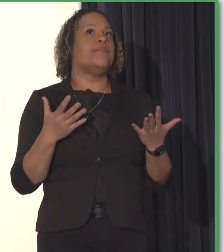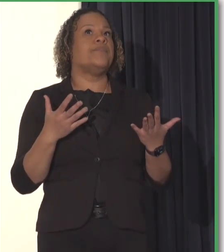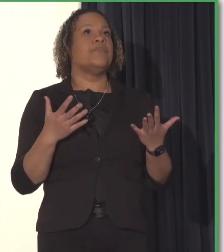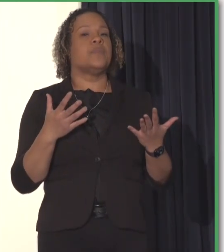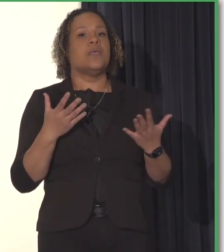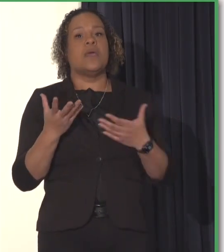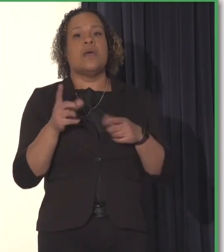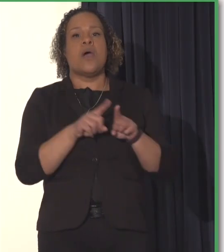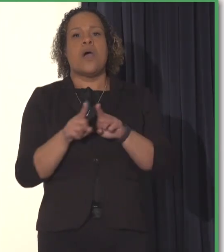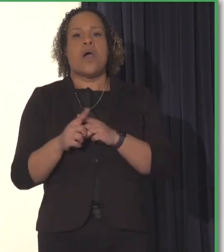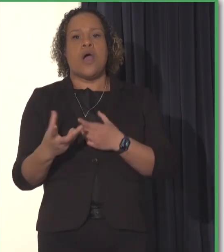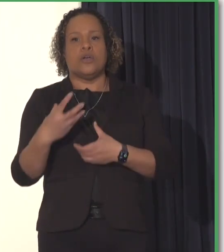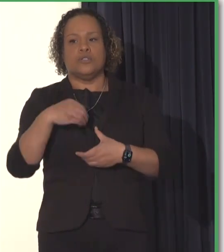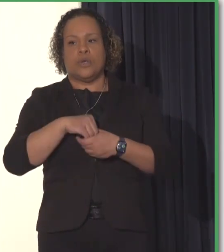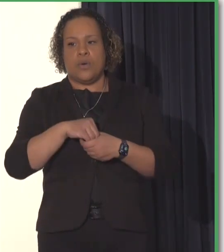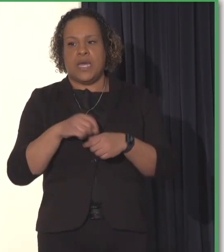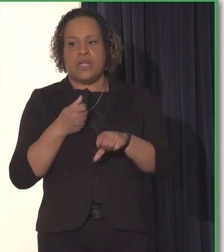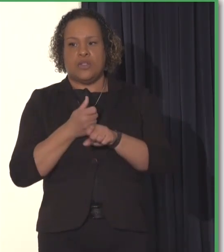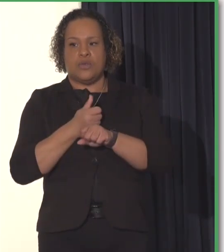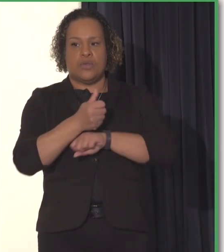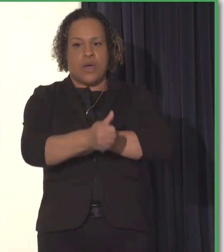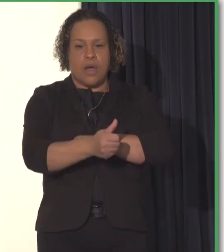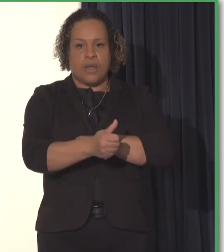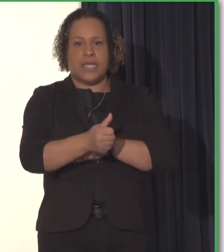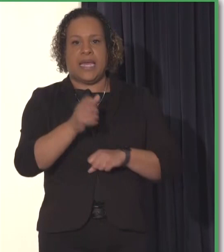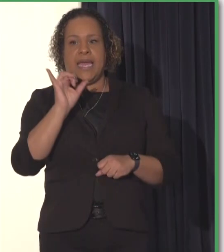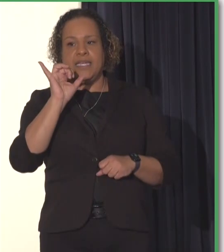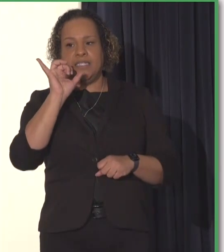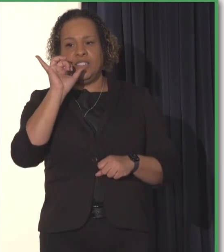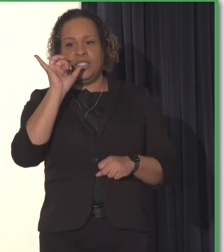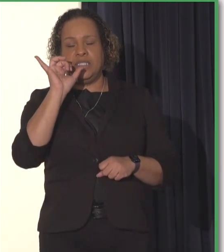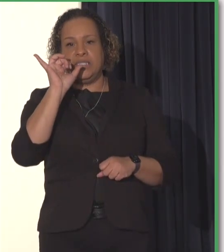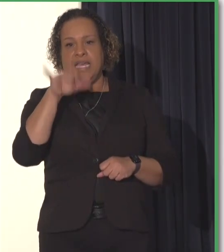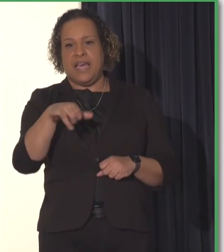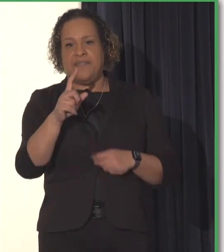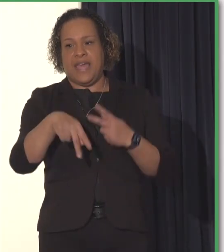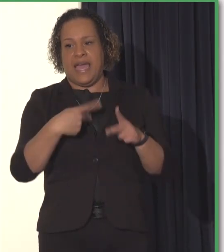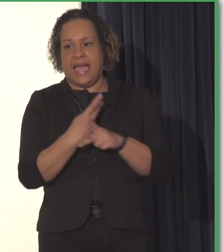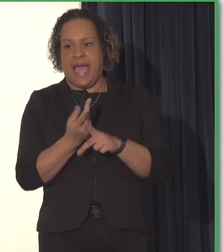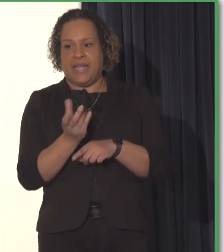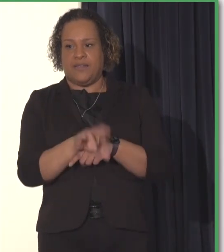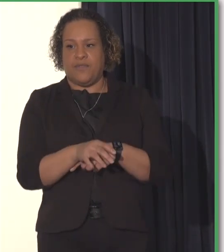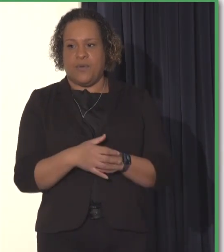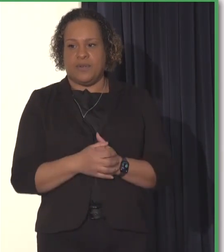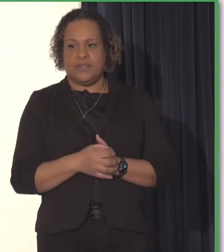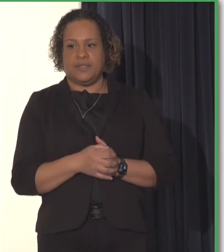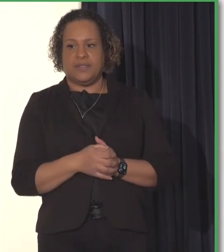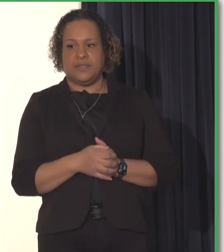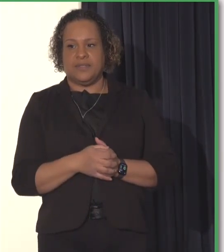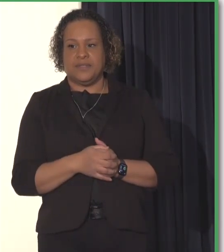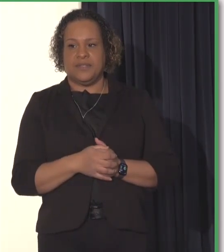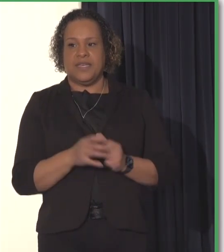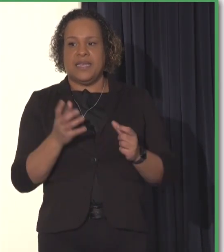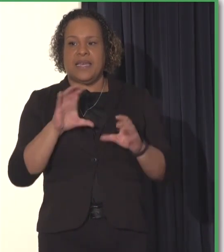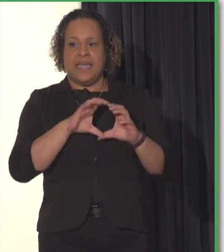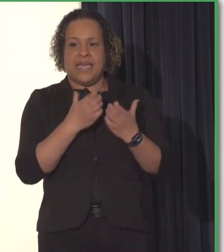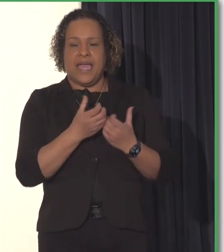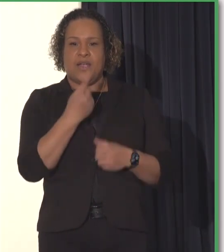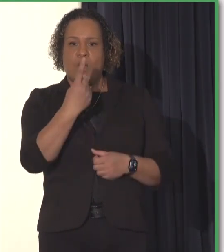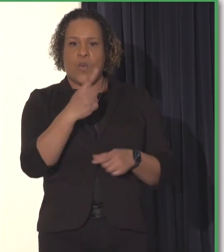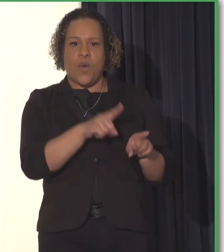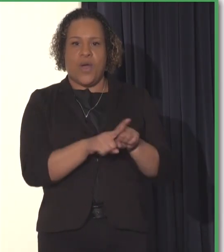this would also include any allegations of any of these types of force. Category 1 also